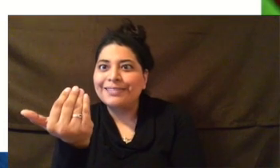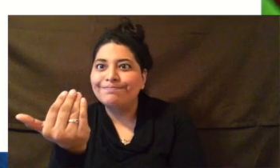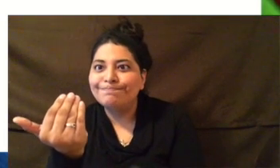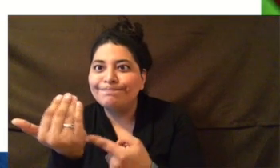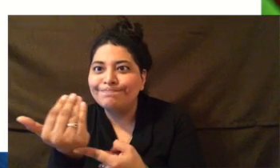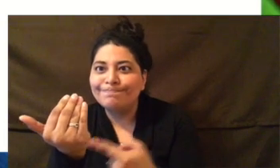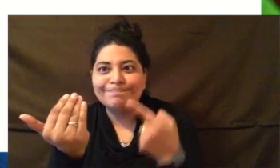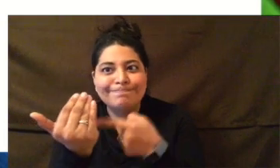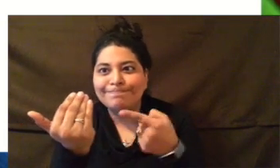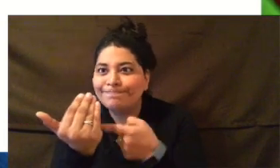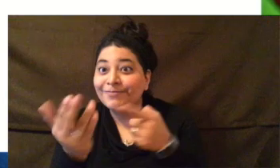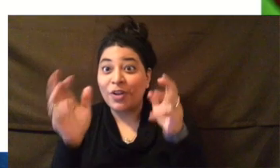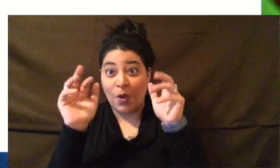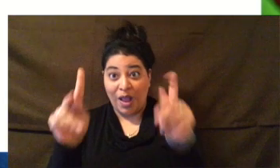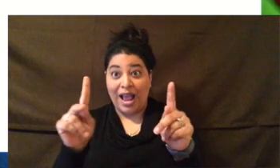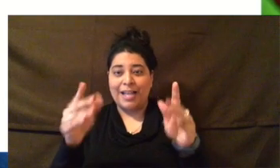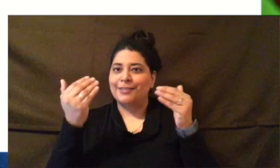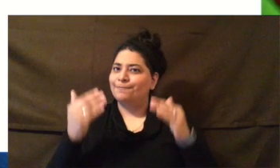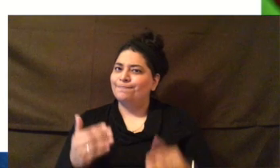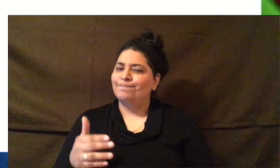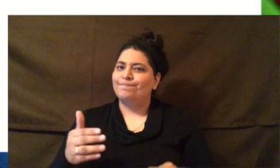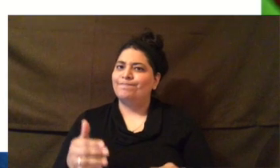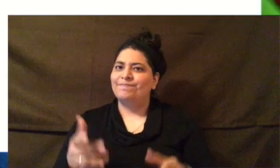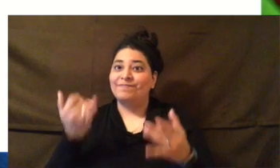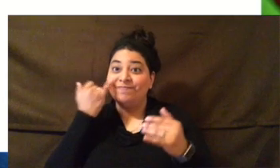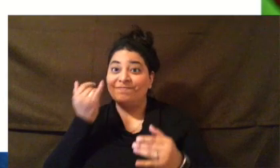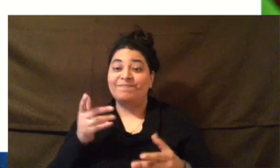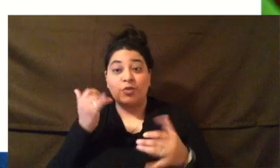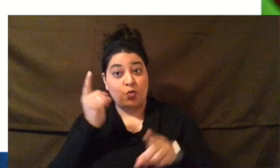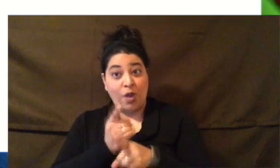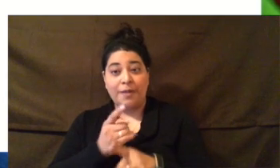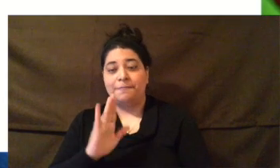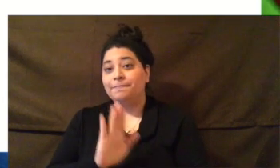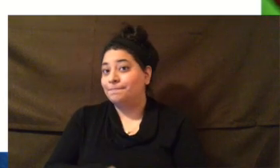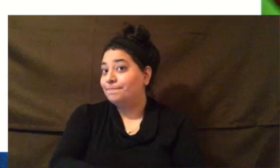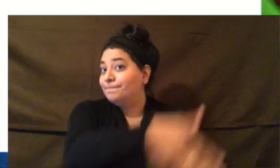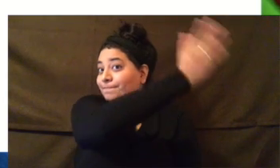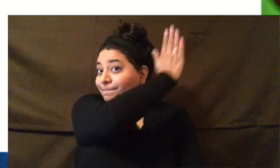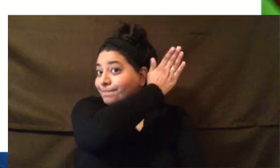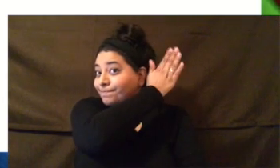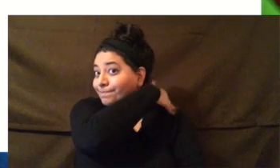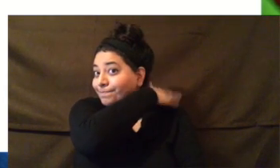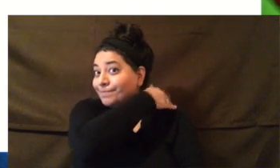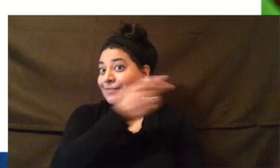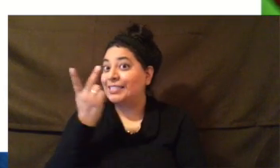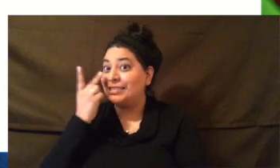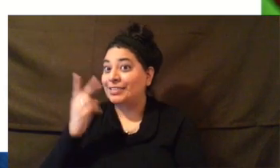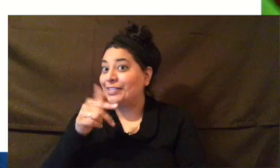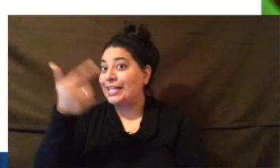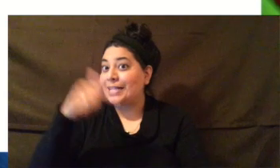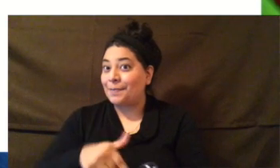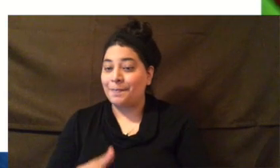15. All right, go ahead and give yourself a pat on the back, and I will see you next time.